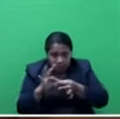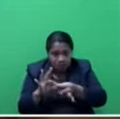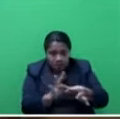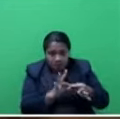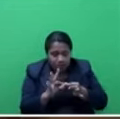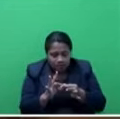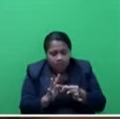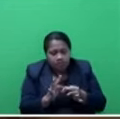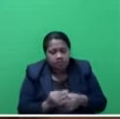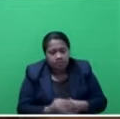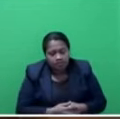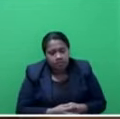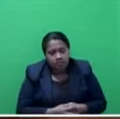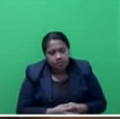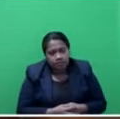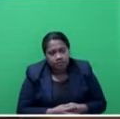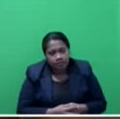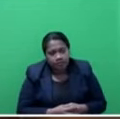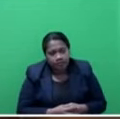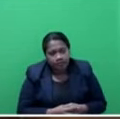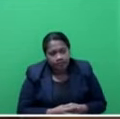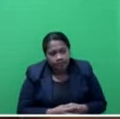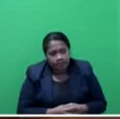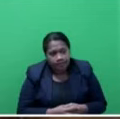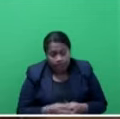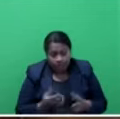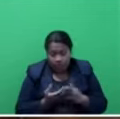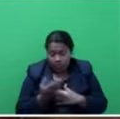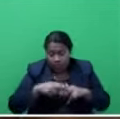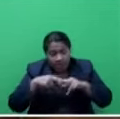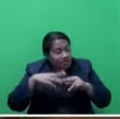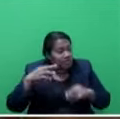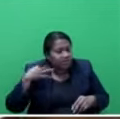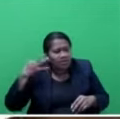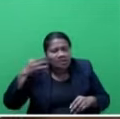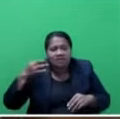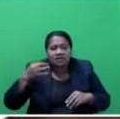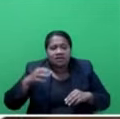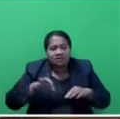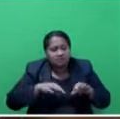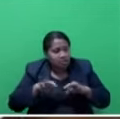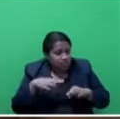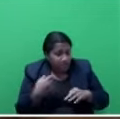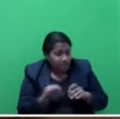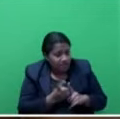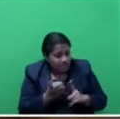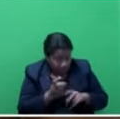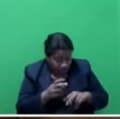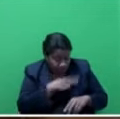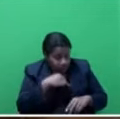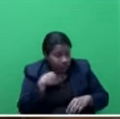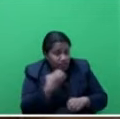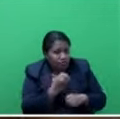point. Through the Fiji volunteer scheme that we have developed in collaboration with the Ministry of Employment, we